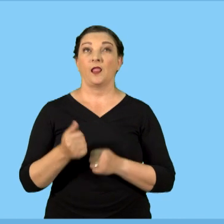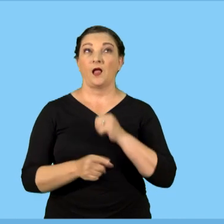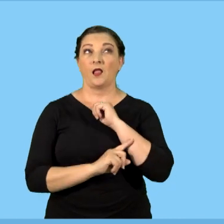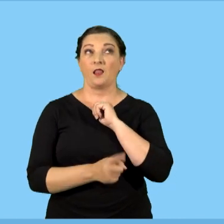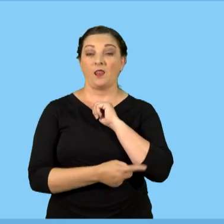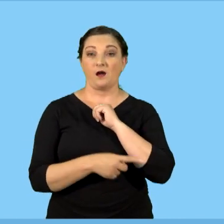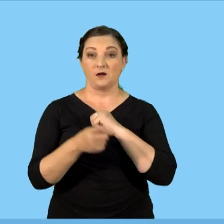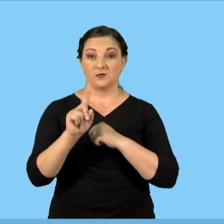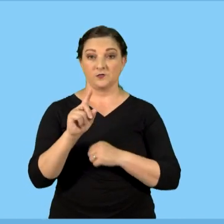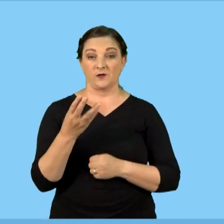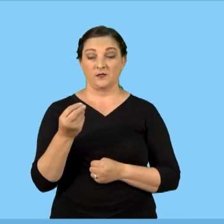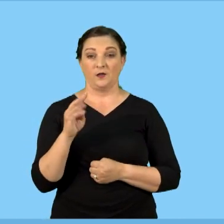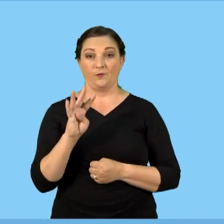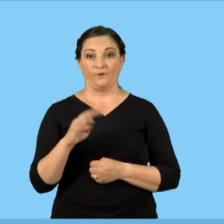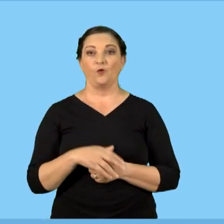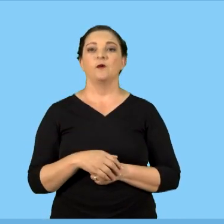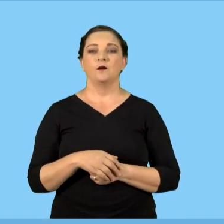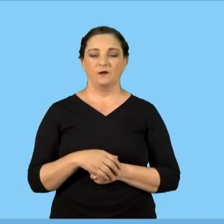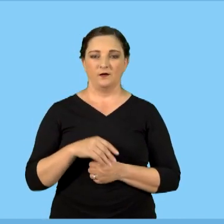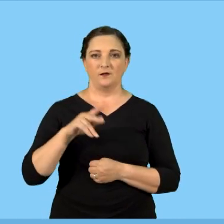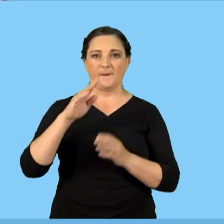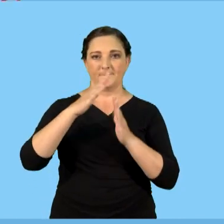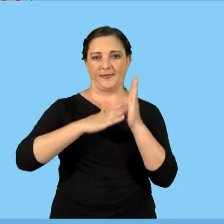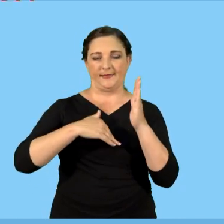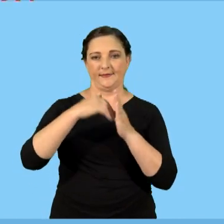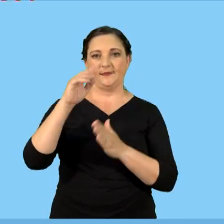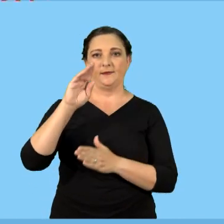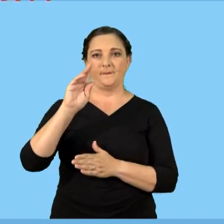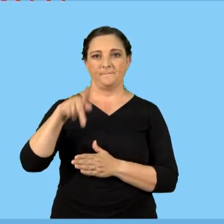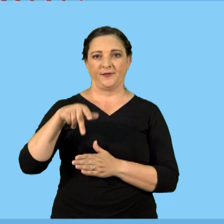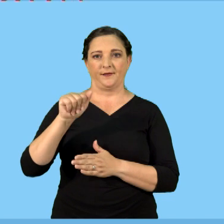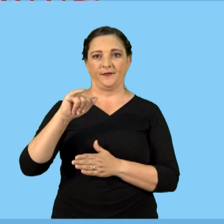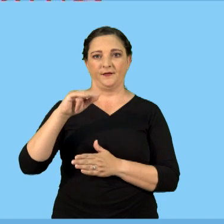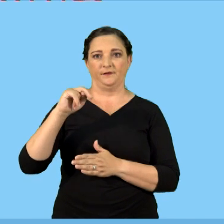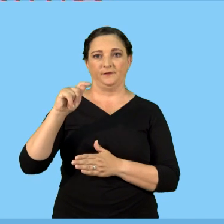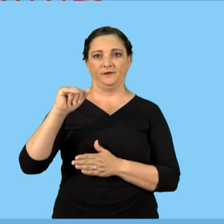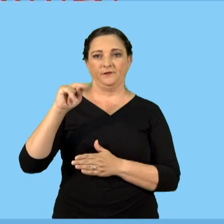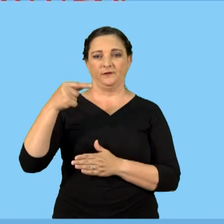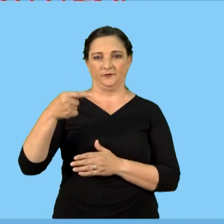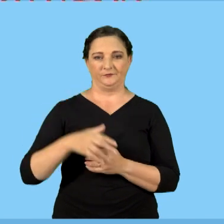So, and then the last one, number four, it is painting.